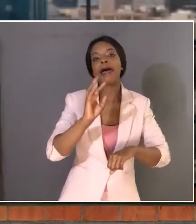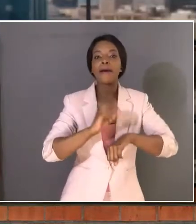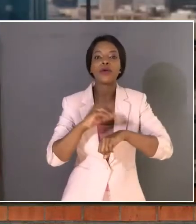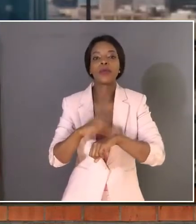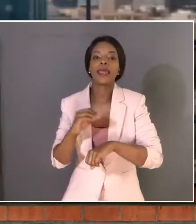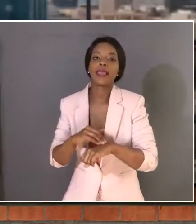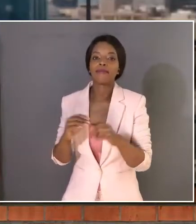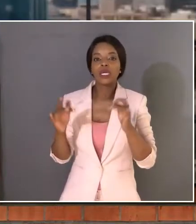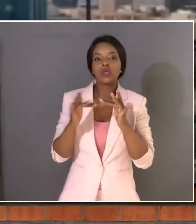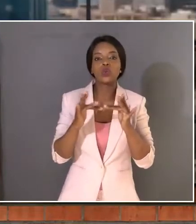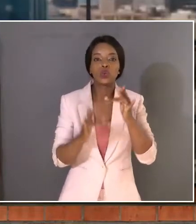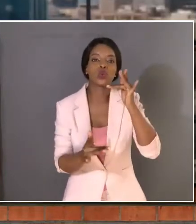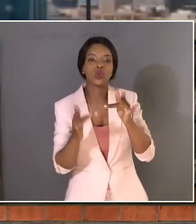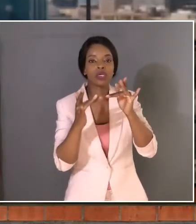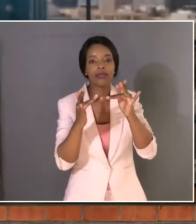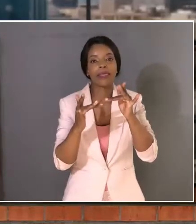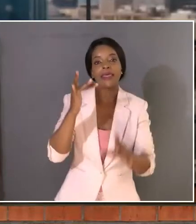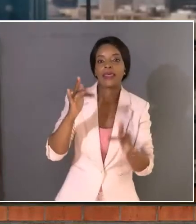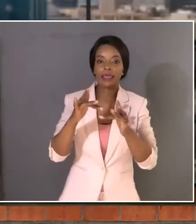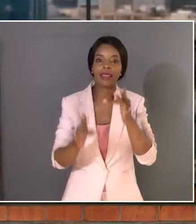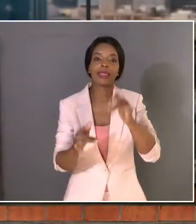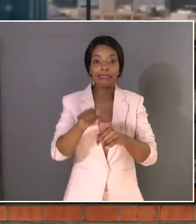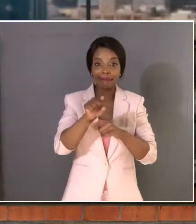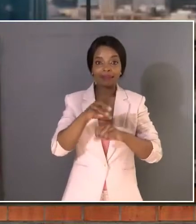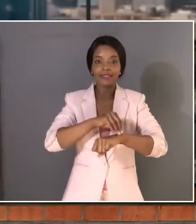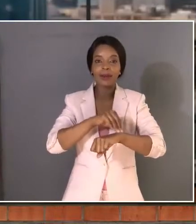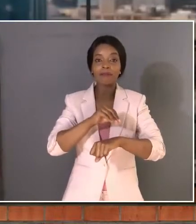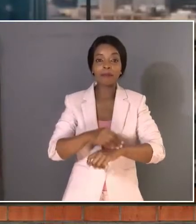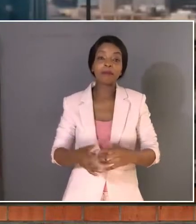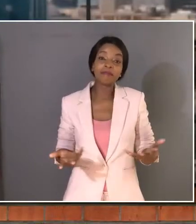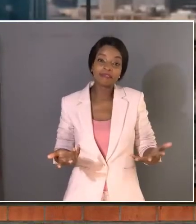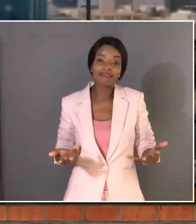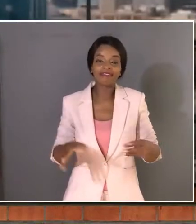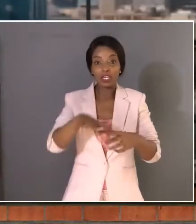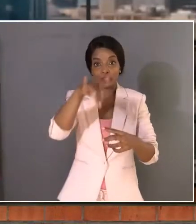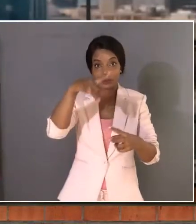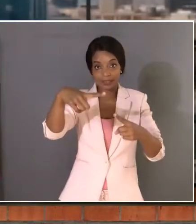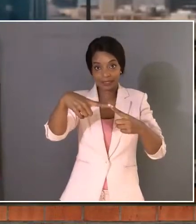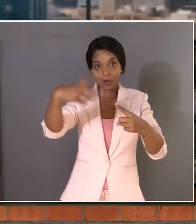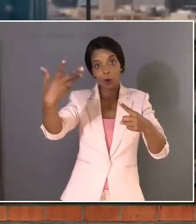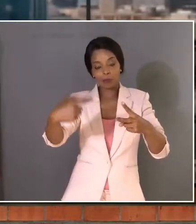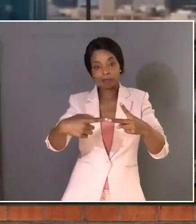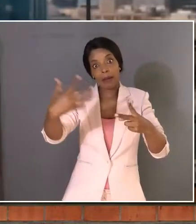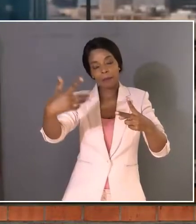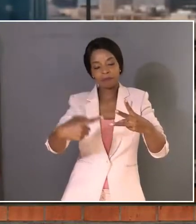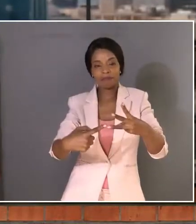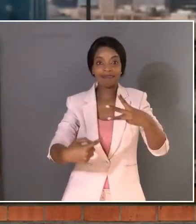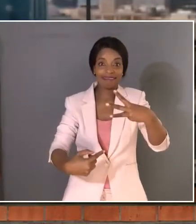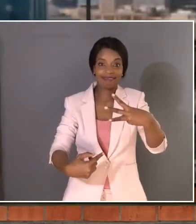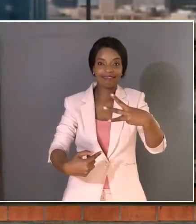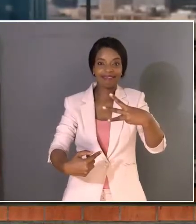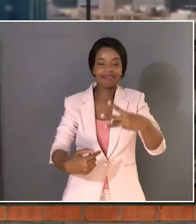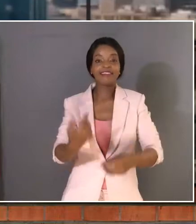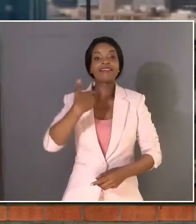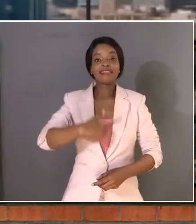meeting? Okay, I'm going to give you about 30 seconds to make your choice, and then I'm going to announce which is